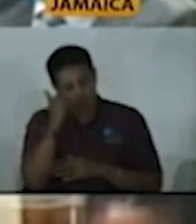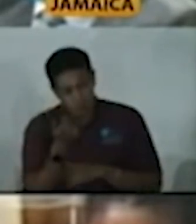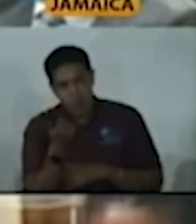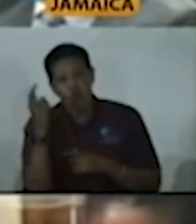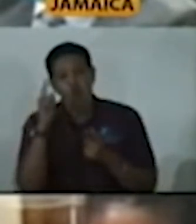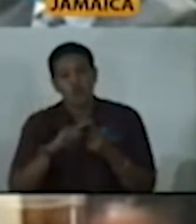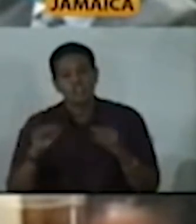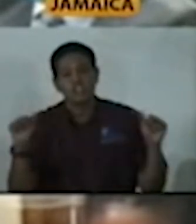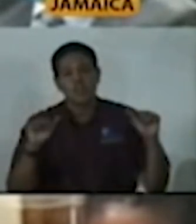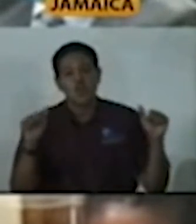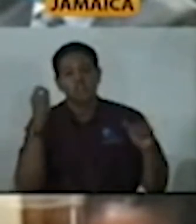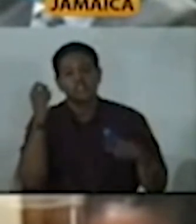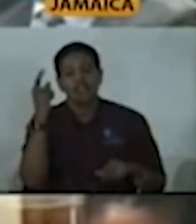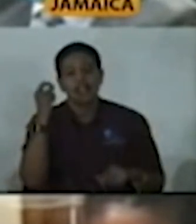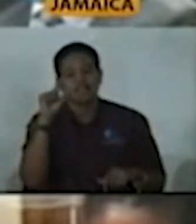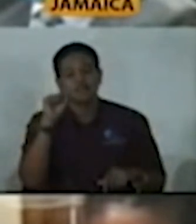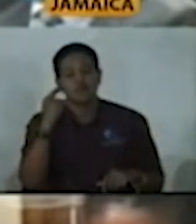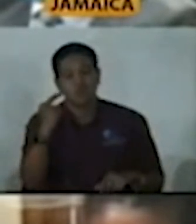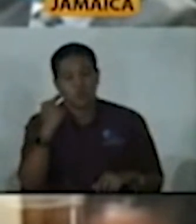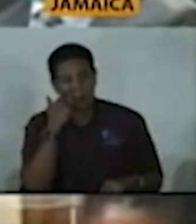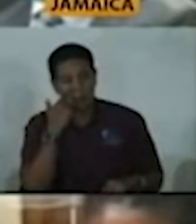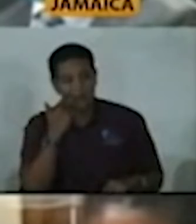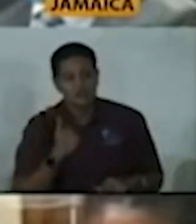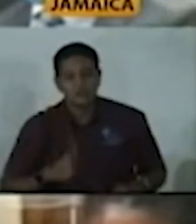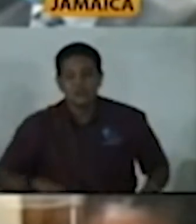morning until August 11, 2021.